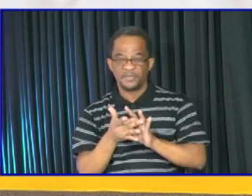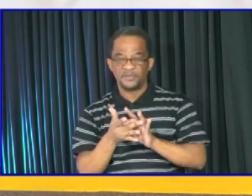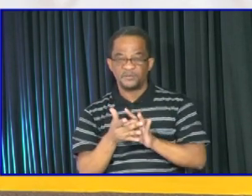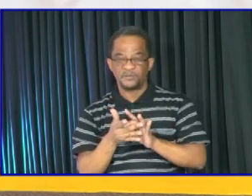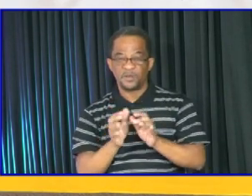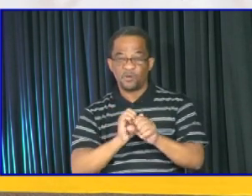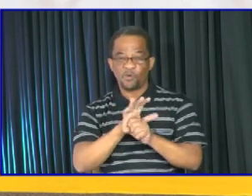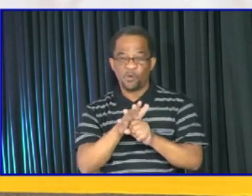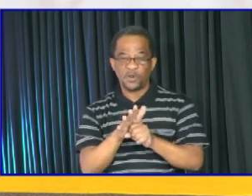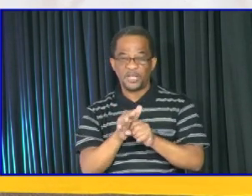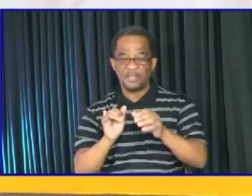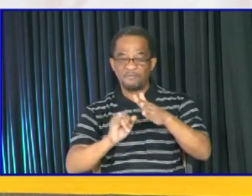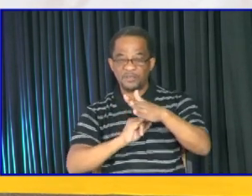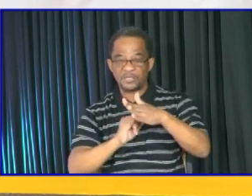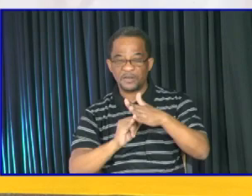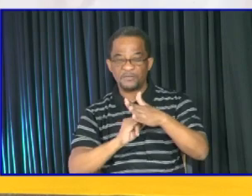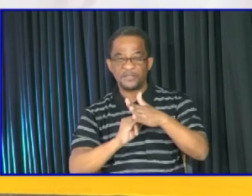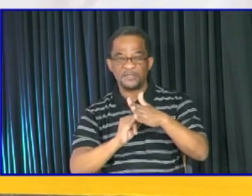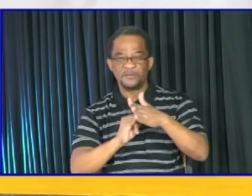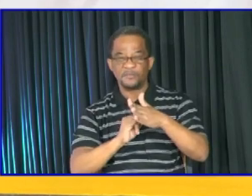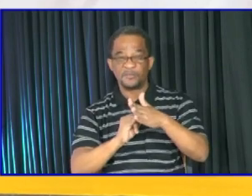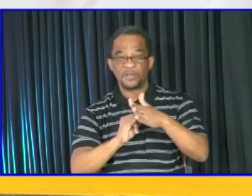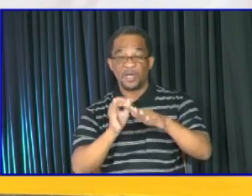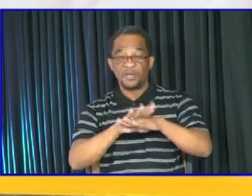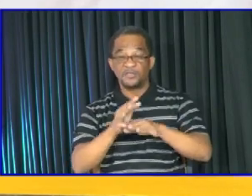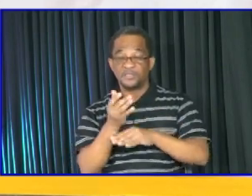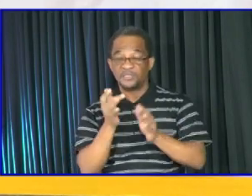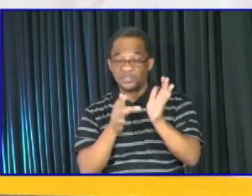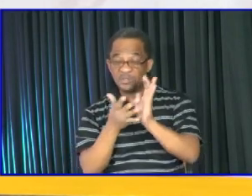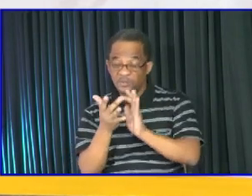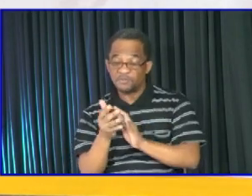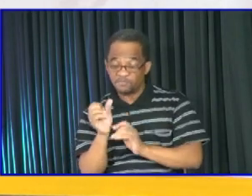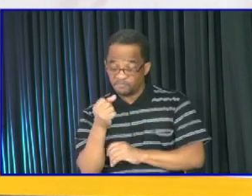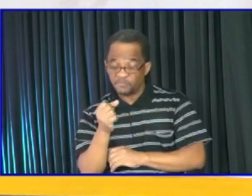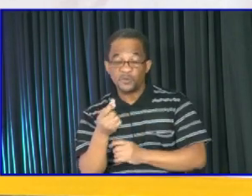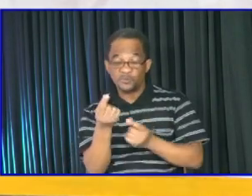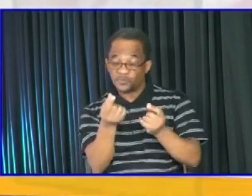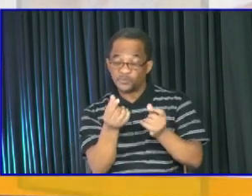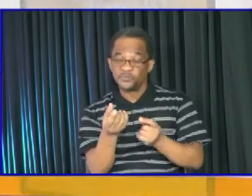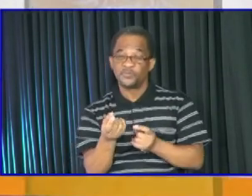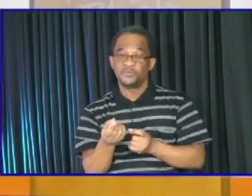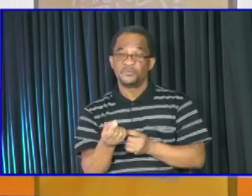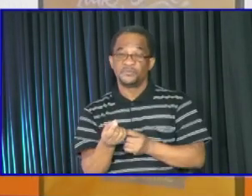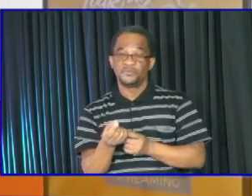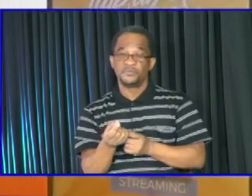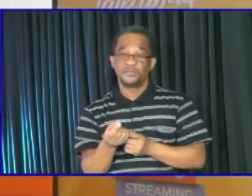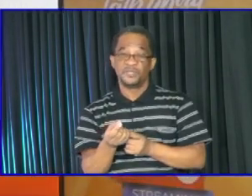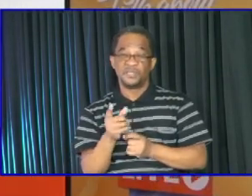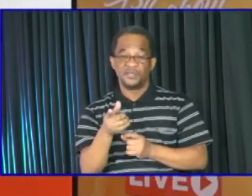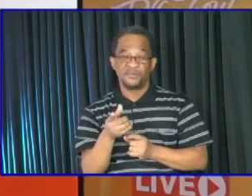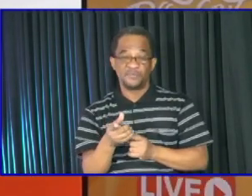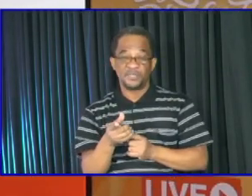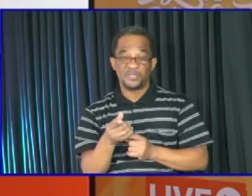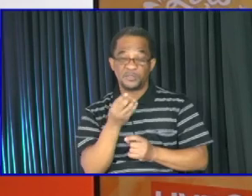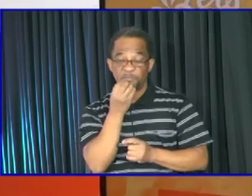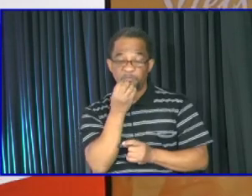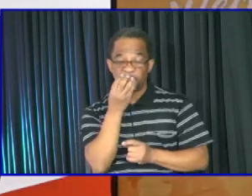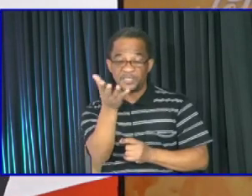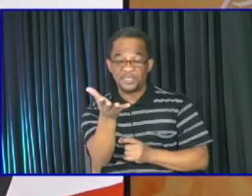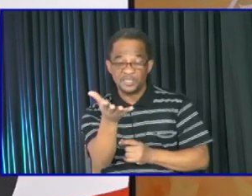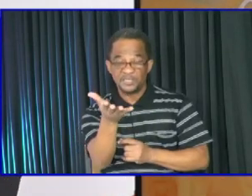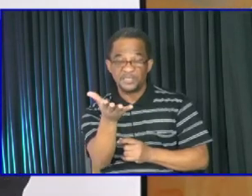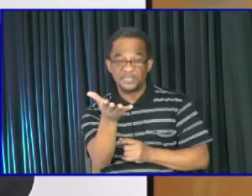on Jesus. They had the audacity to spit